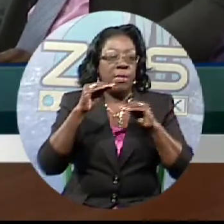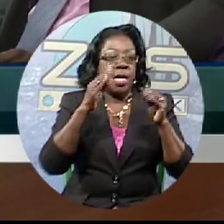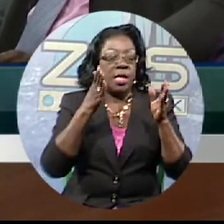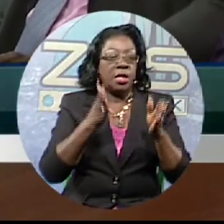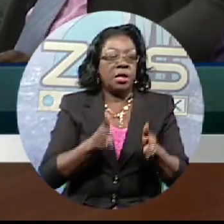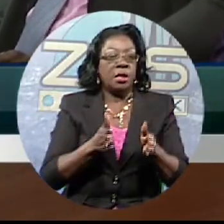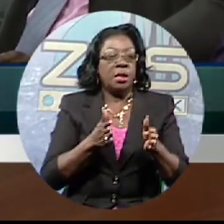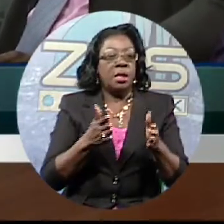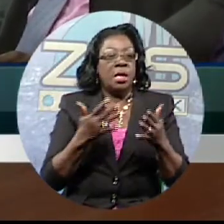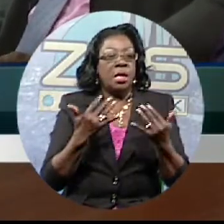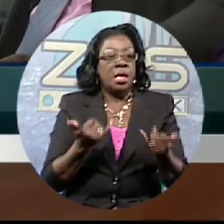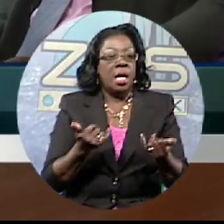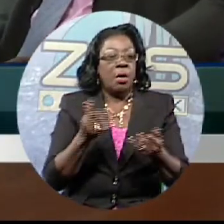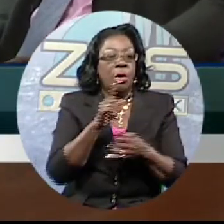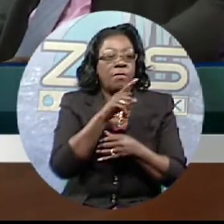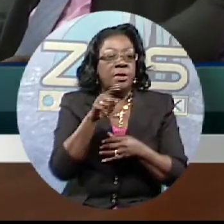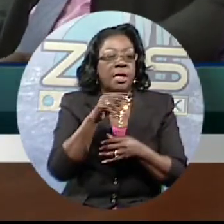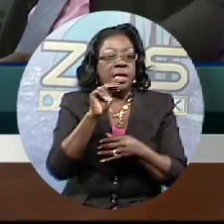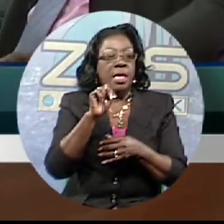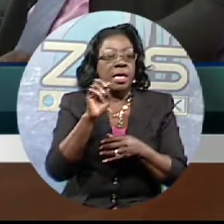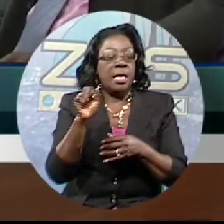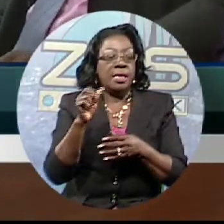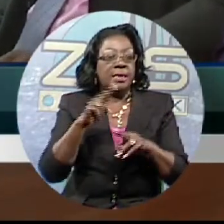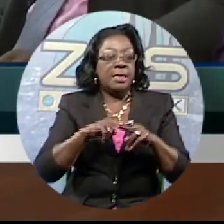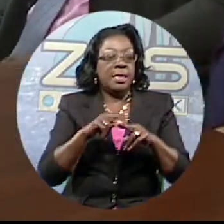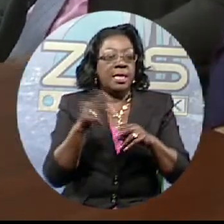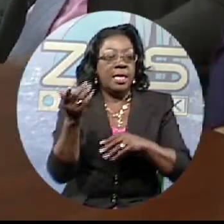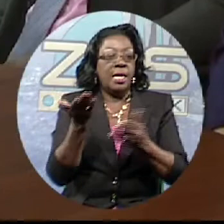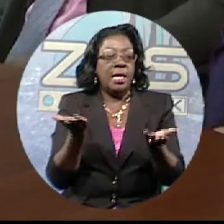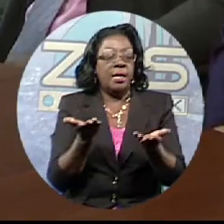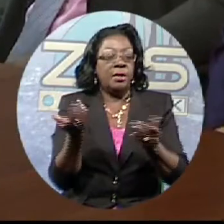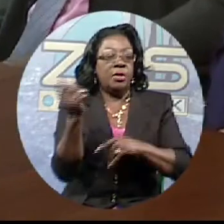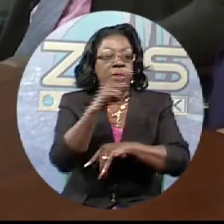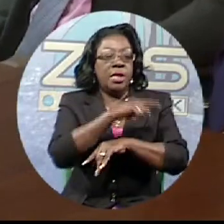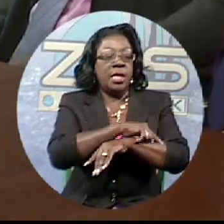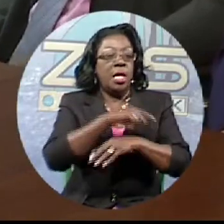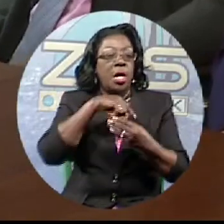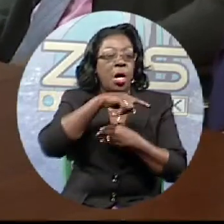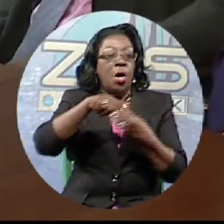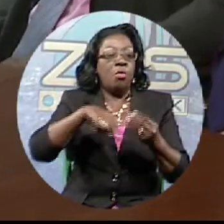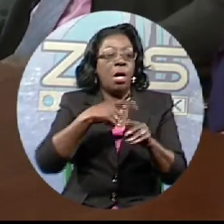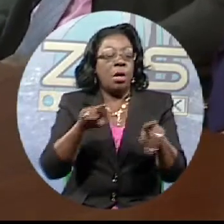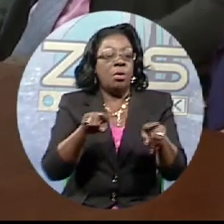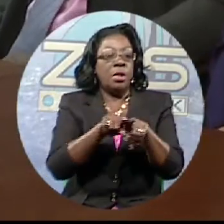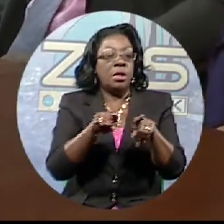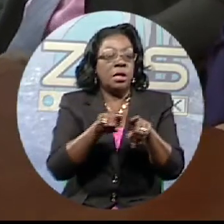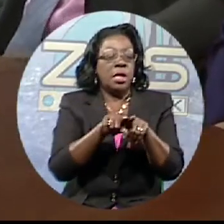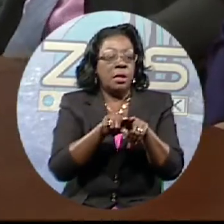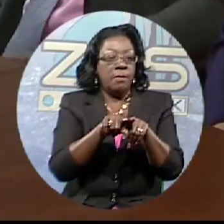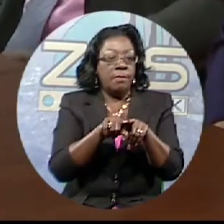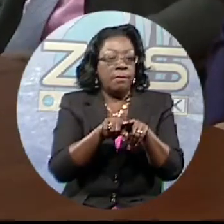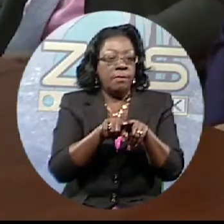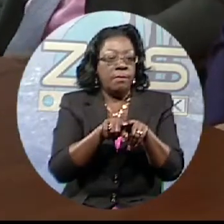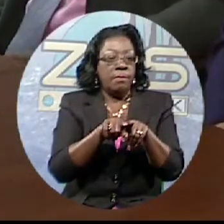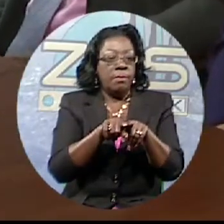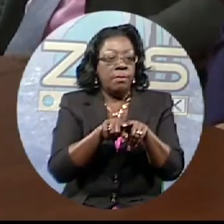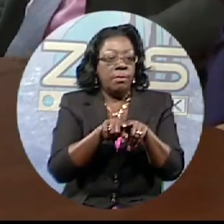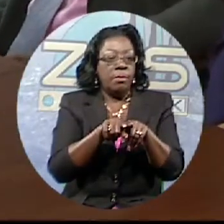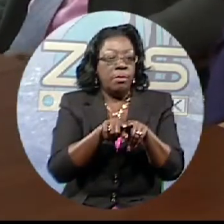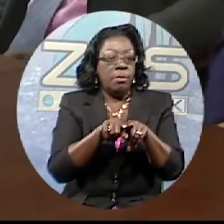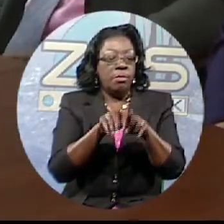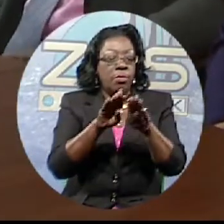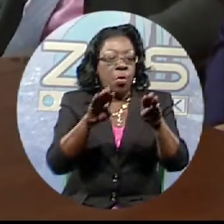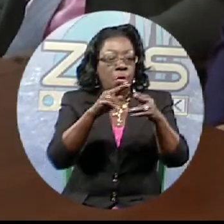Corporation of the Bahamas, sitting here today around the same, in the same